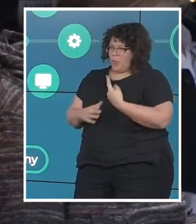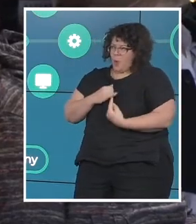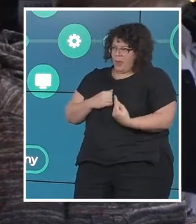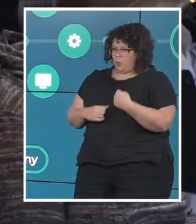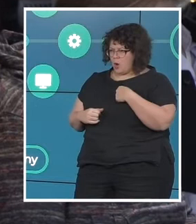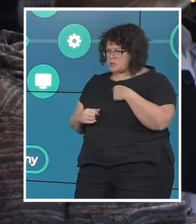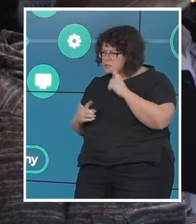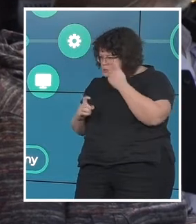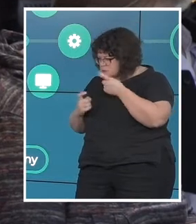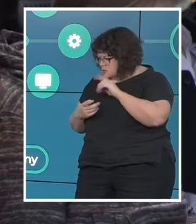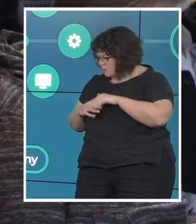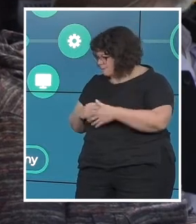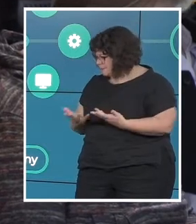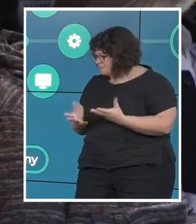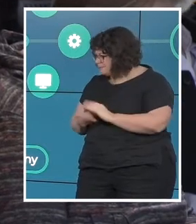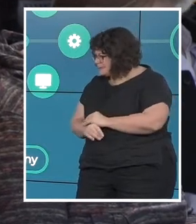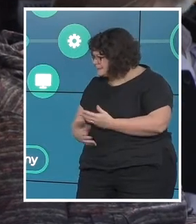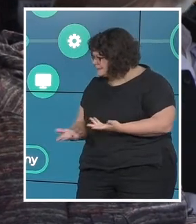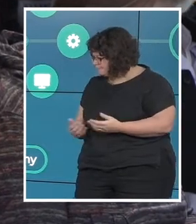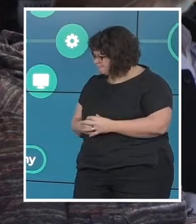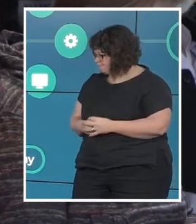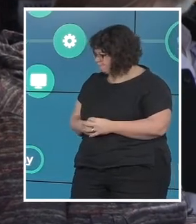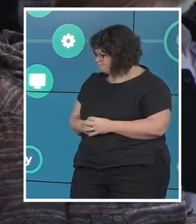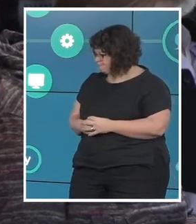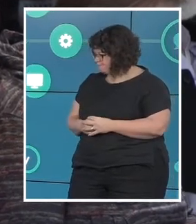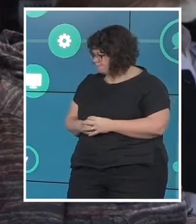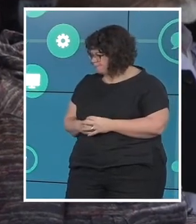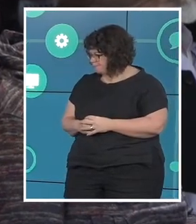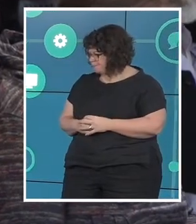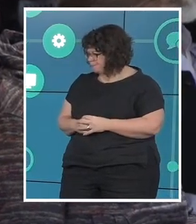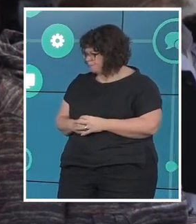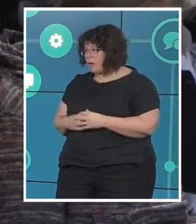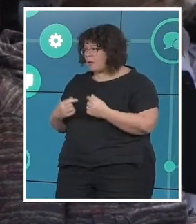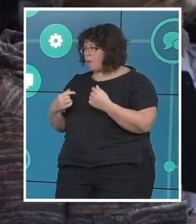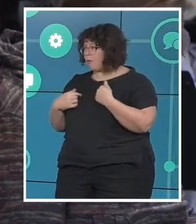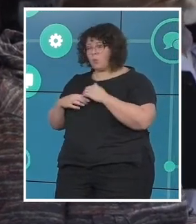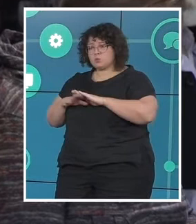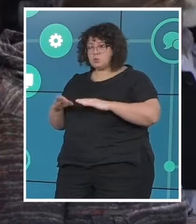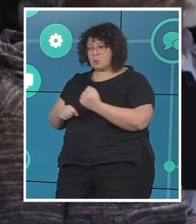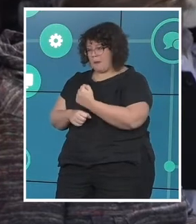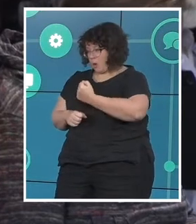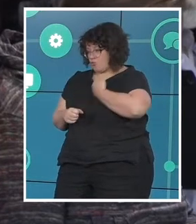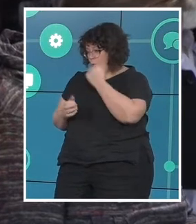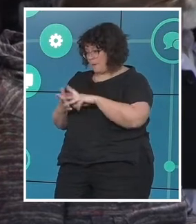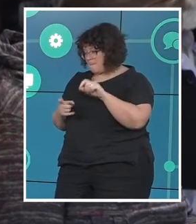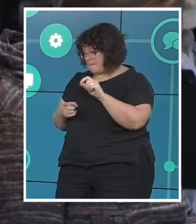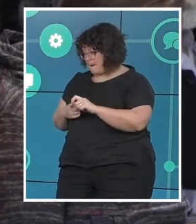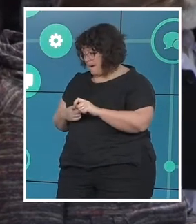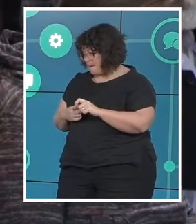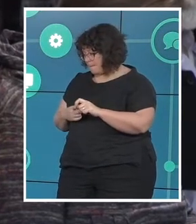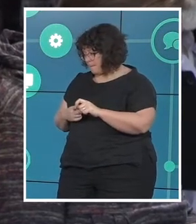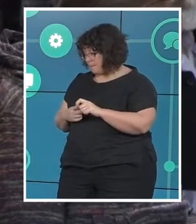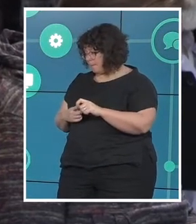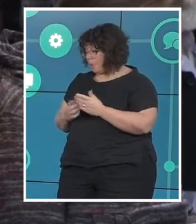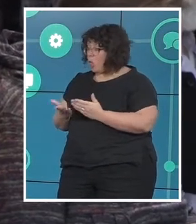thing. So during something like an election or an event, there's stuff that goes out and is being used by the widest media, and sometimes it turns up